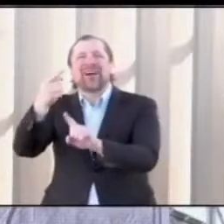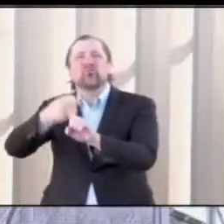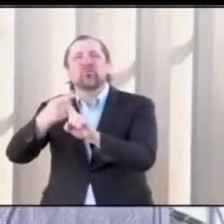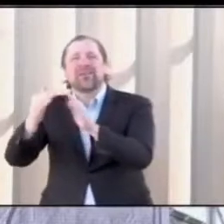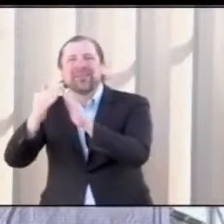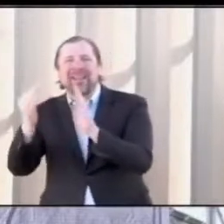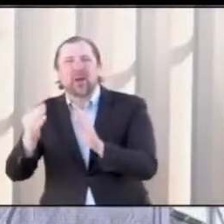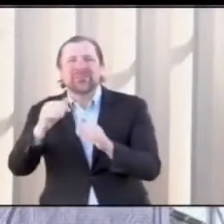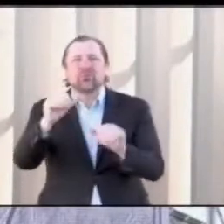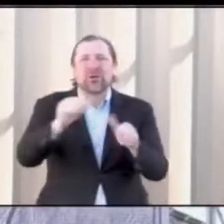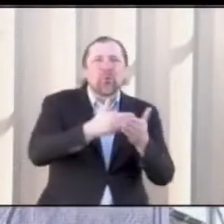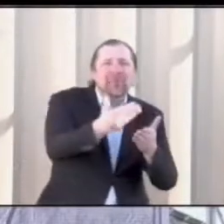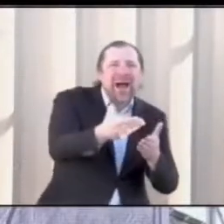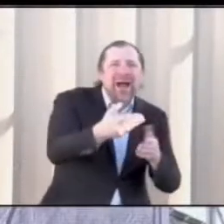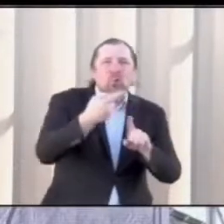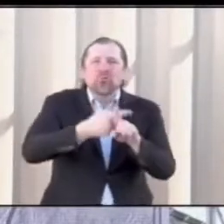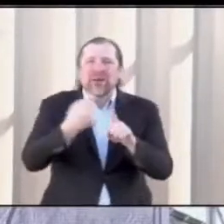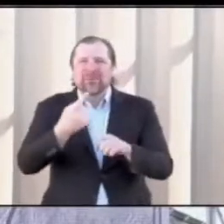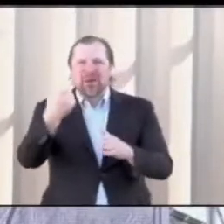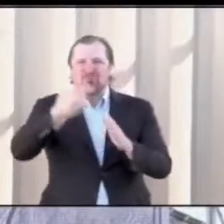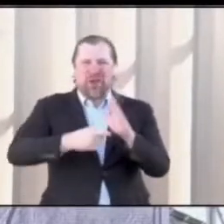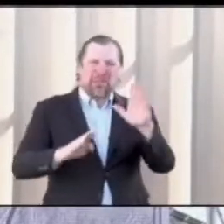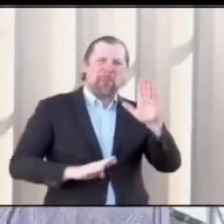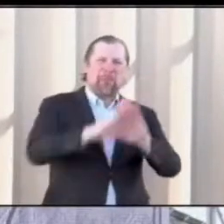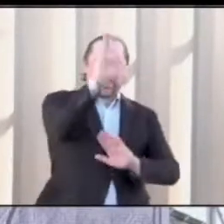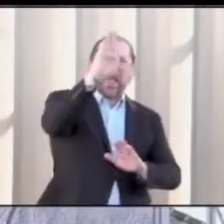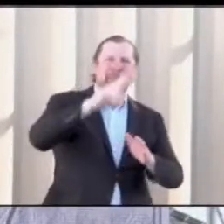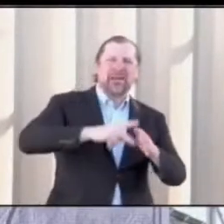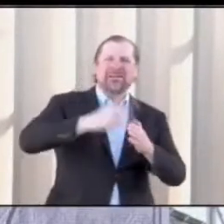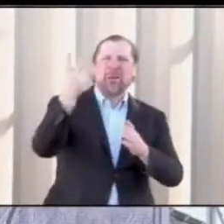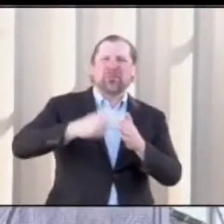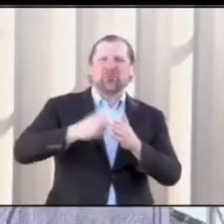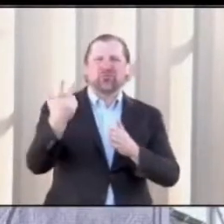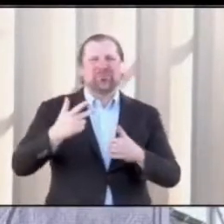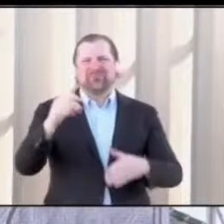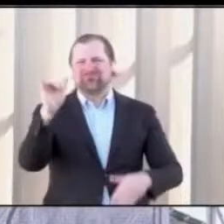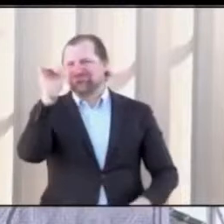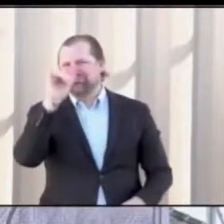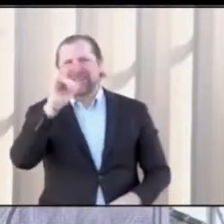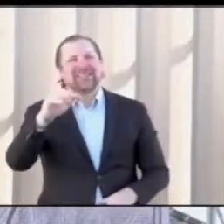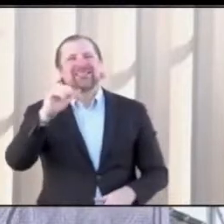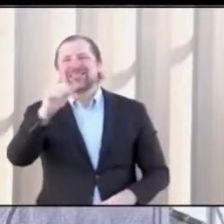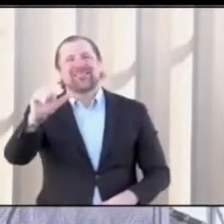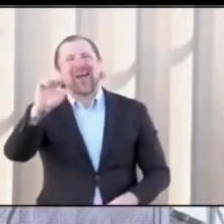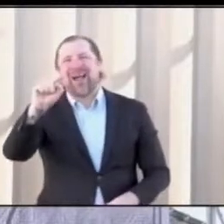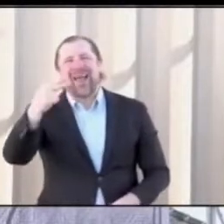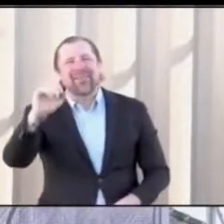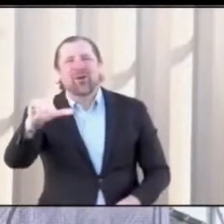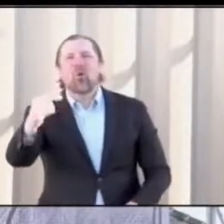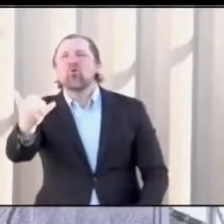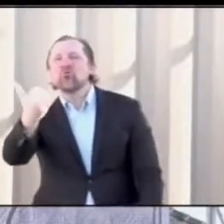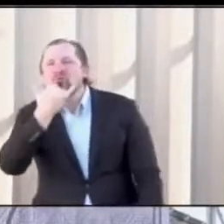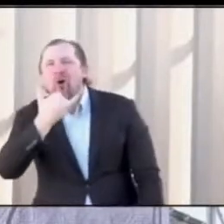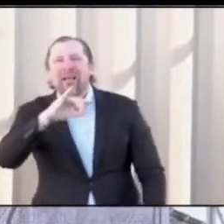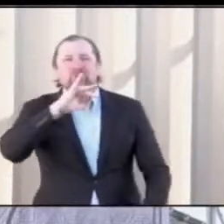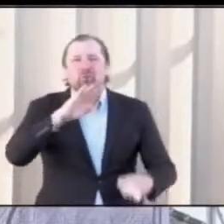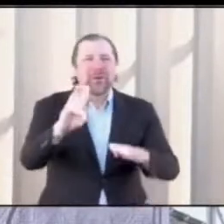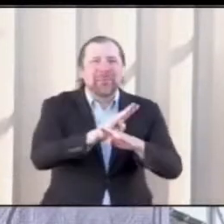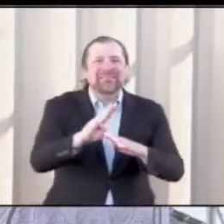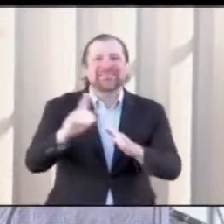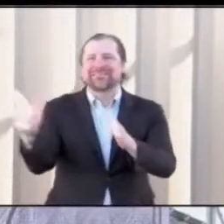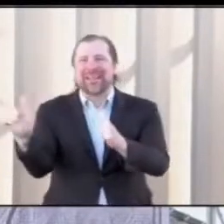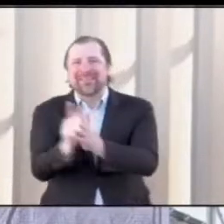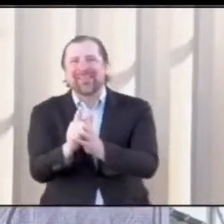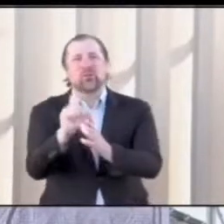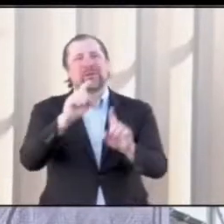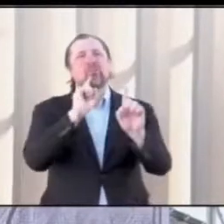or buying something, and they're seeing the prices double and triple. It is unethical, it is appalling, it is illegal, and